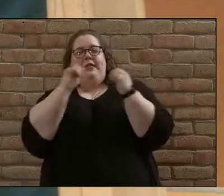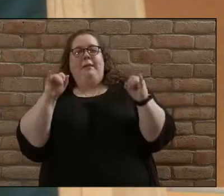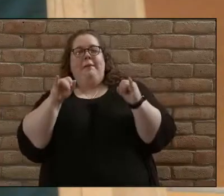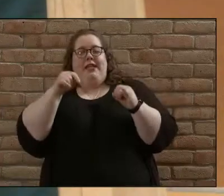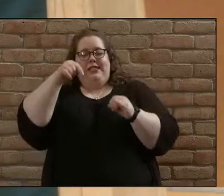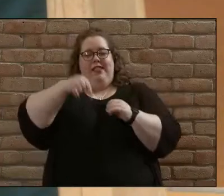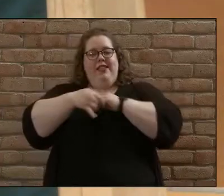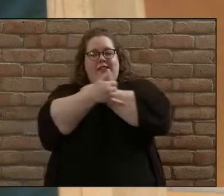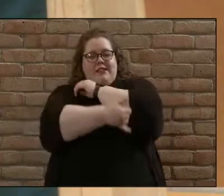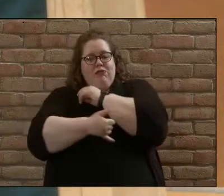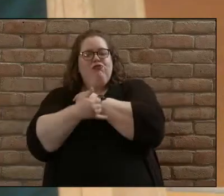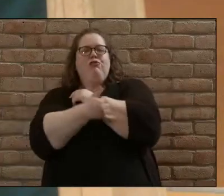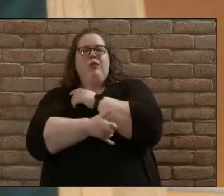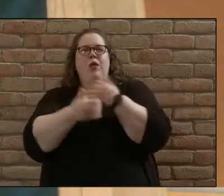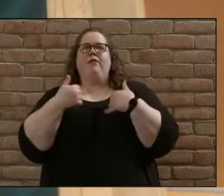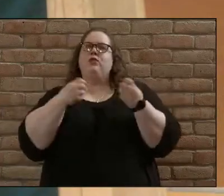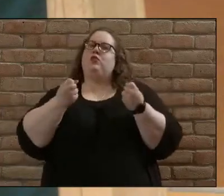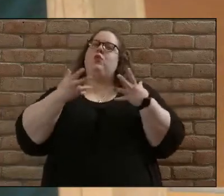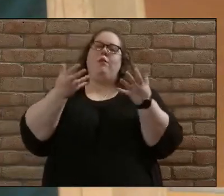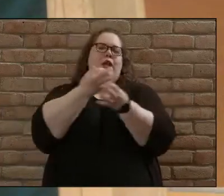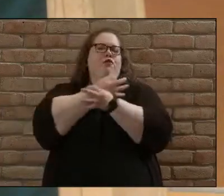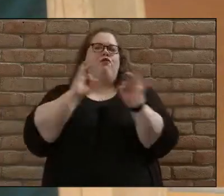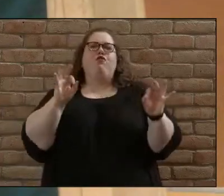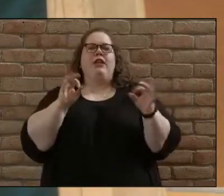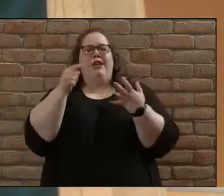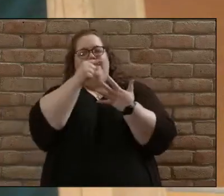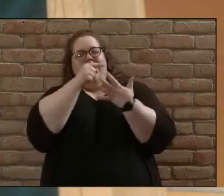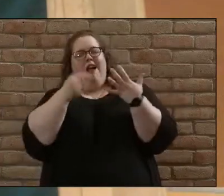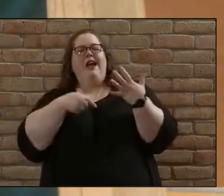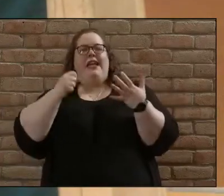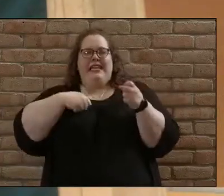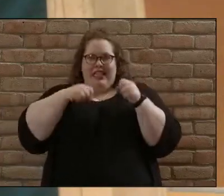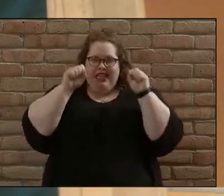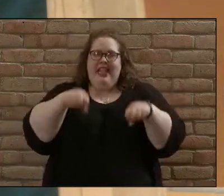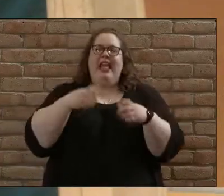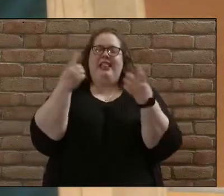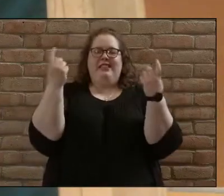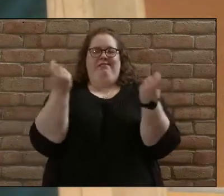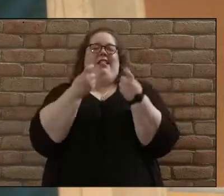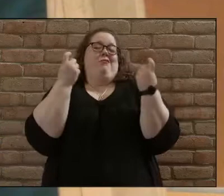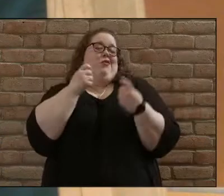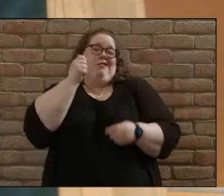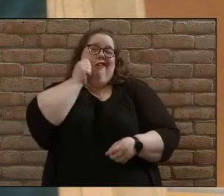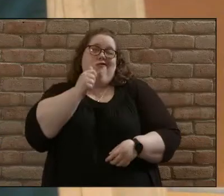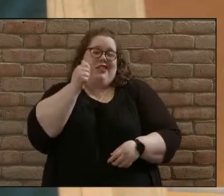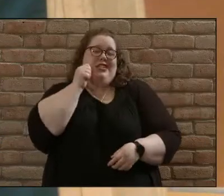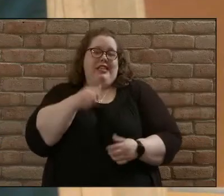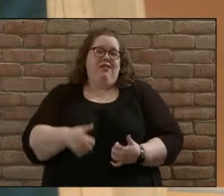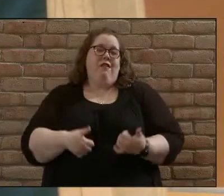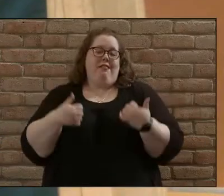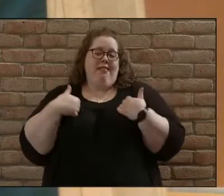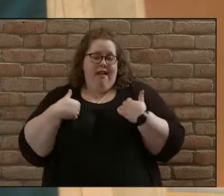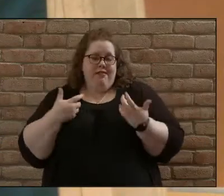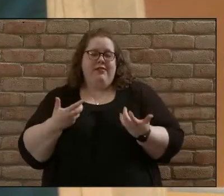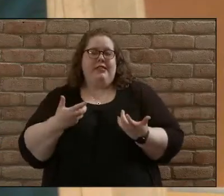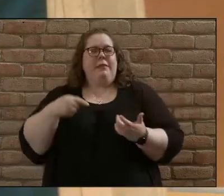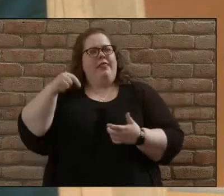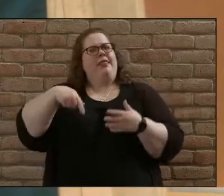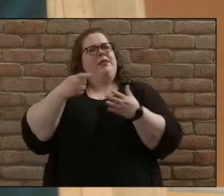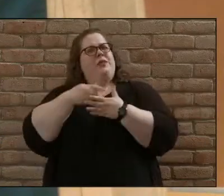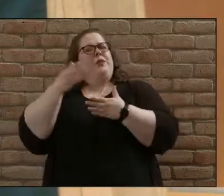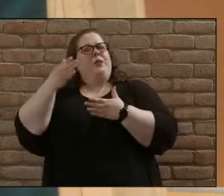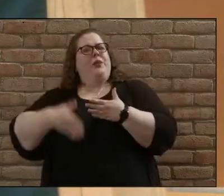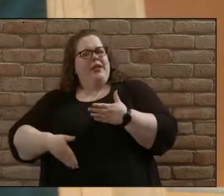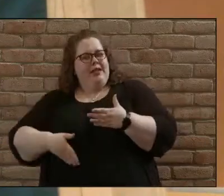that are ours that we can celebrate just about every day of our lives. But also this weekend, we celebrate